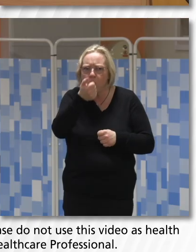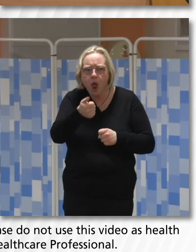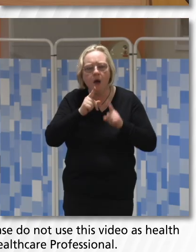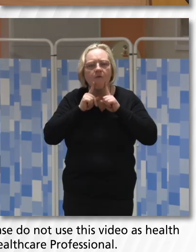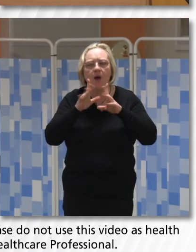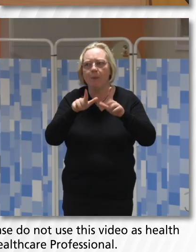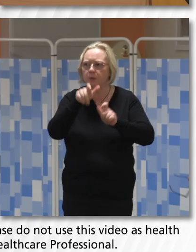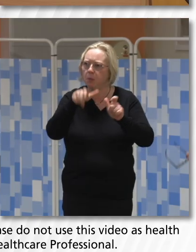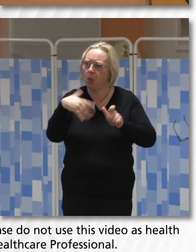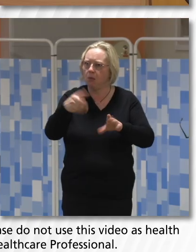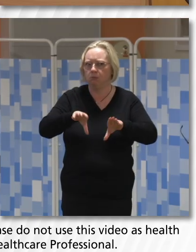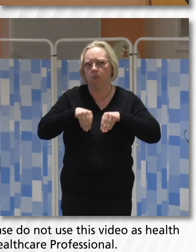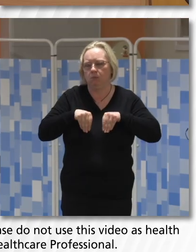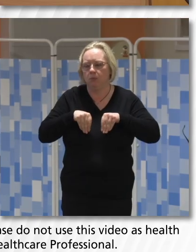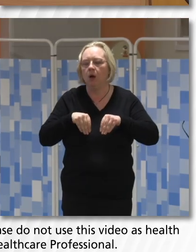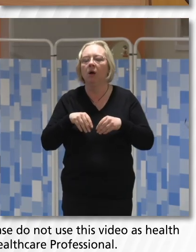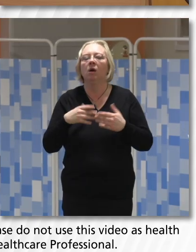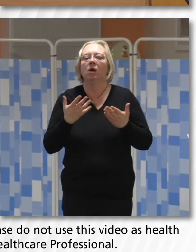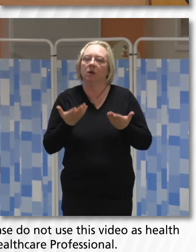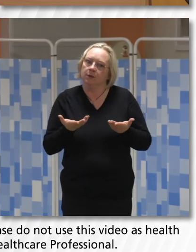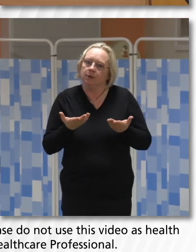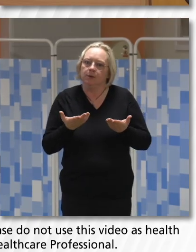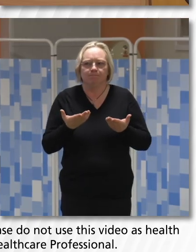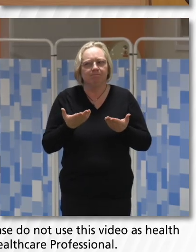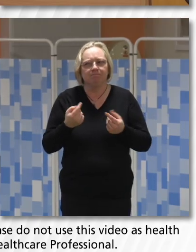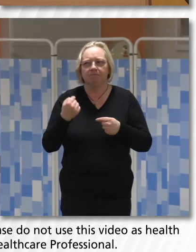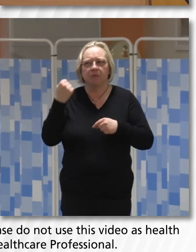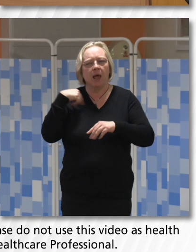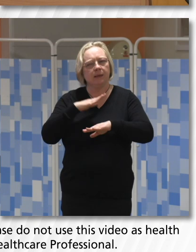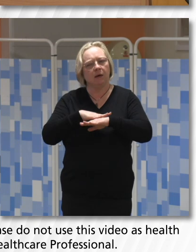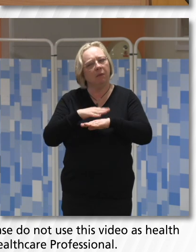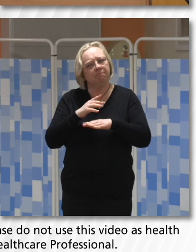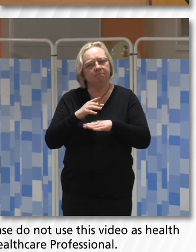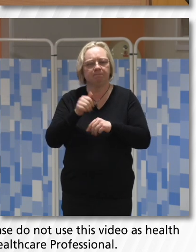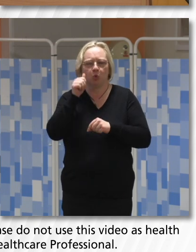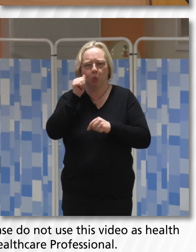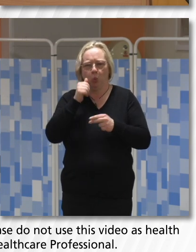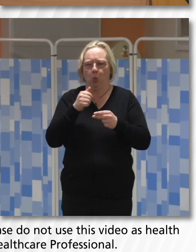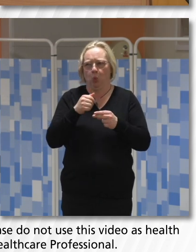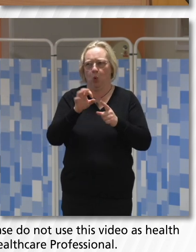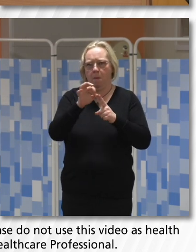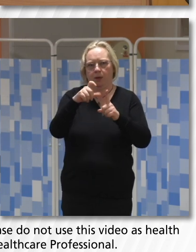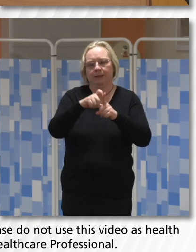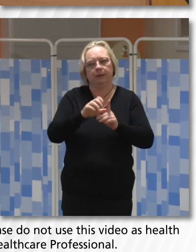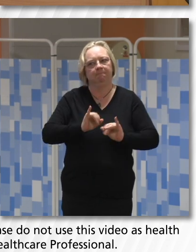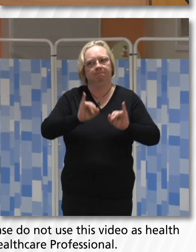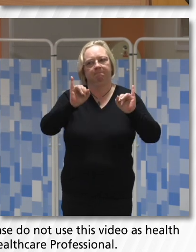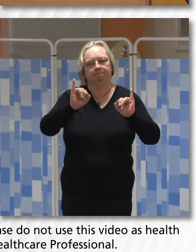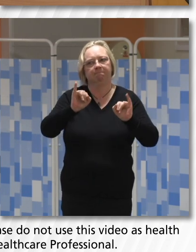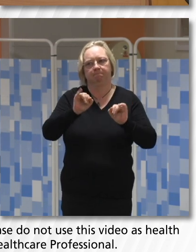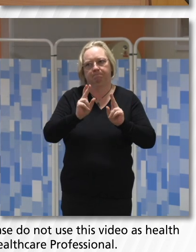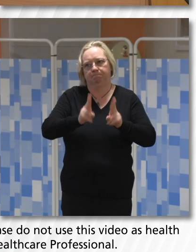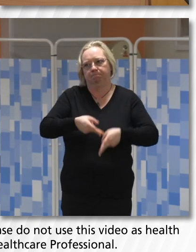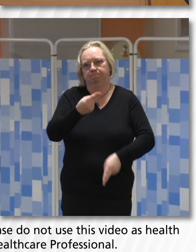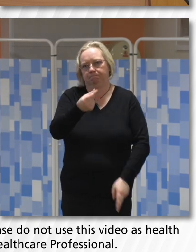Parkinson's. And the message out there wasn't very encouraging. And the world has really changed in the last few